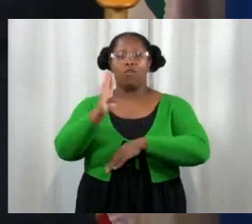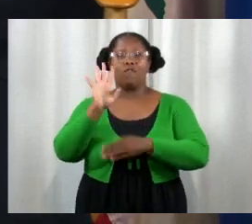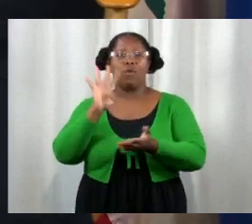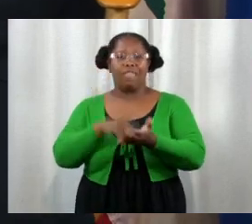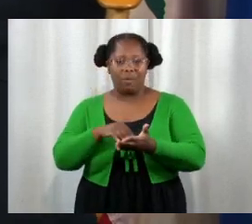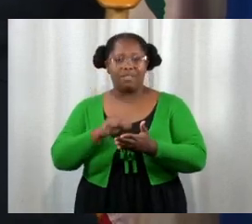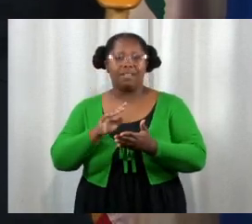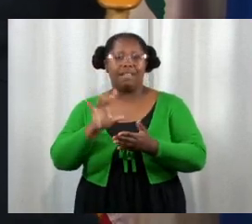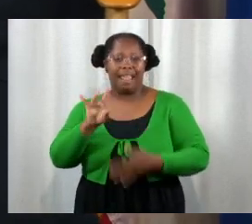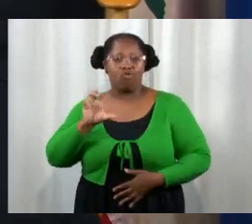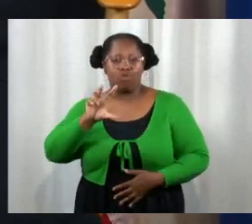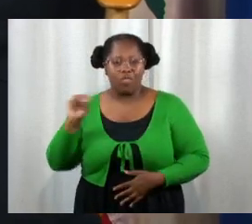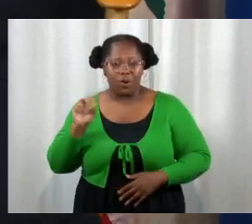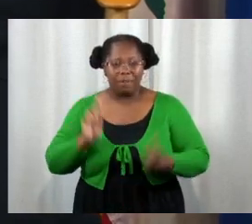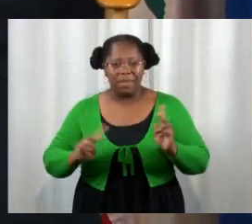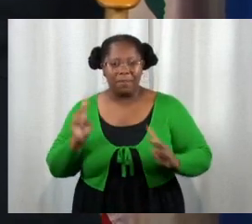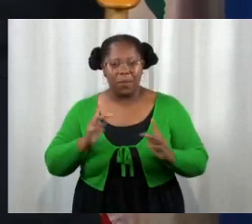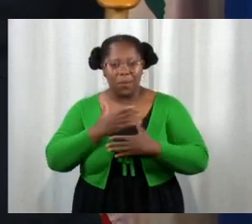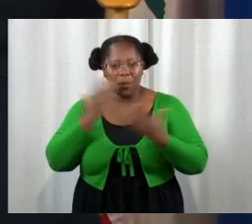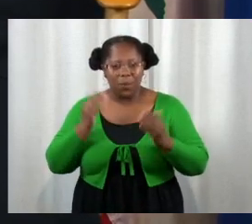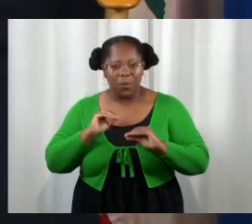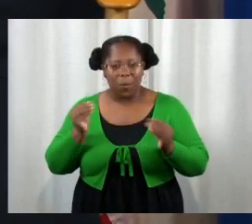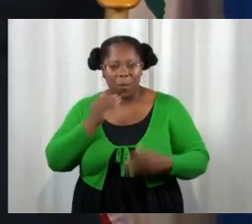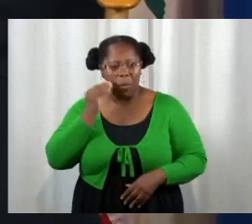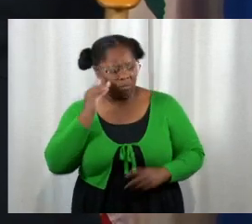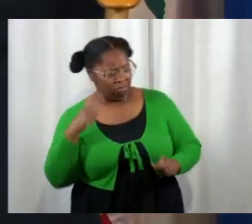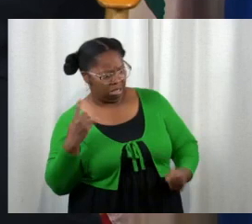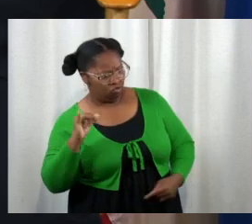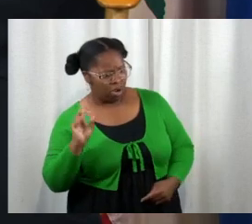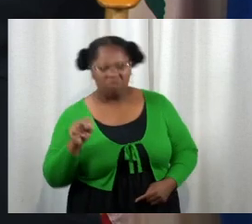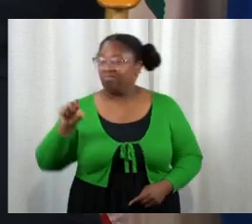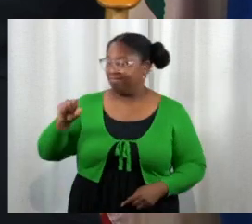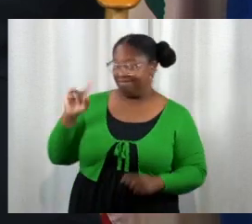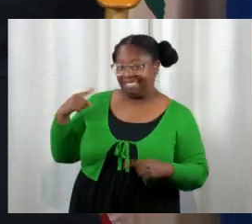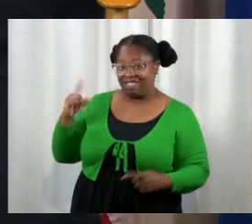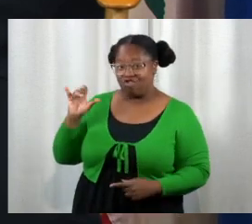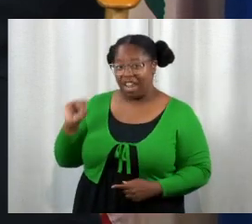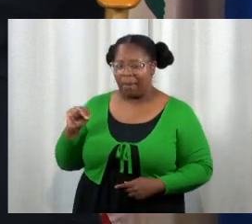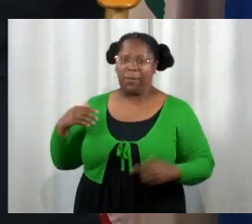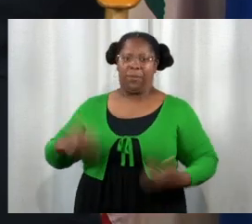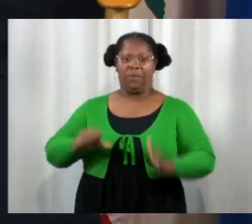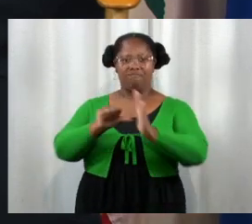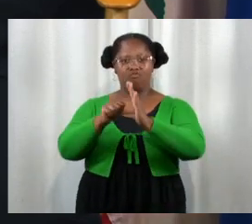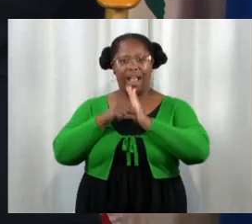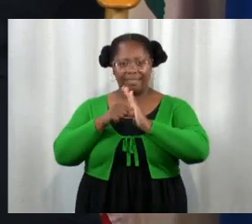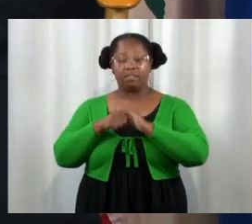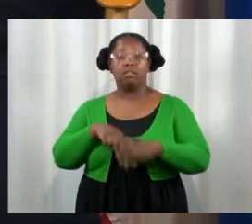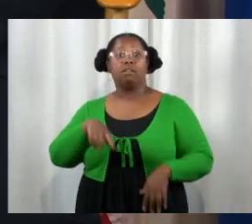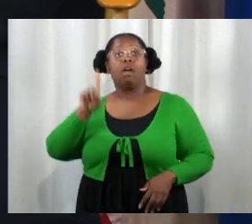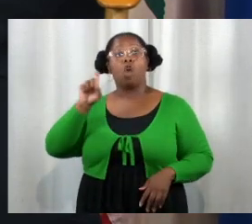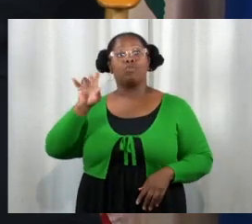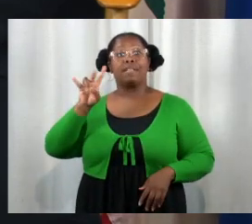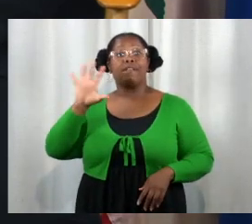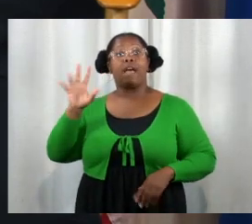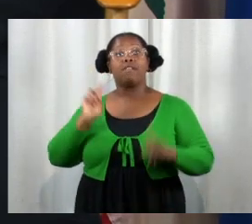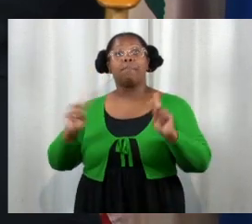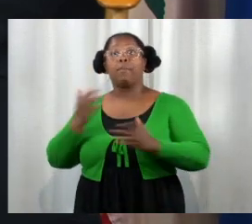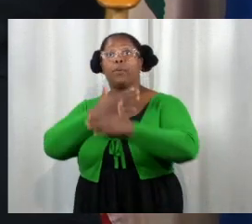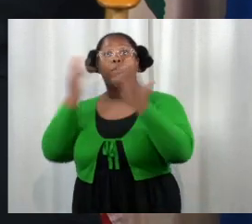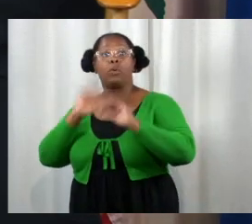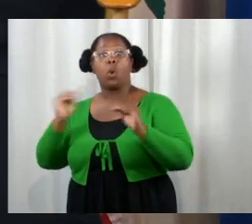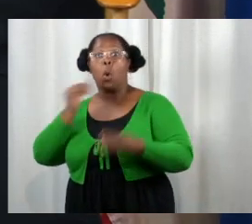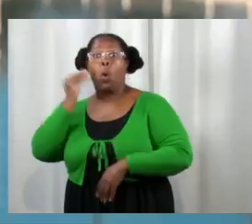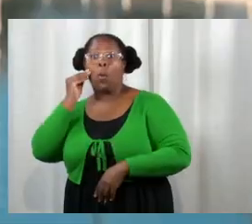Yes. Of those, impressively, we have been able to get 175 of those individuals into